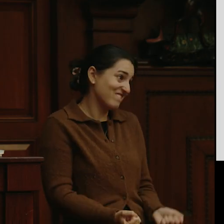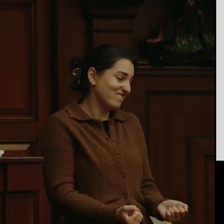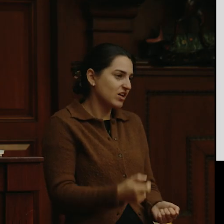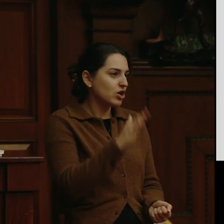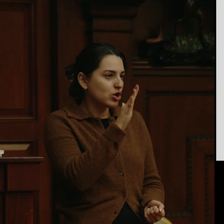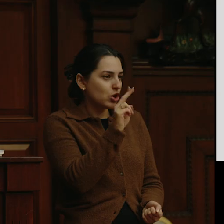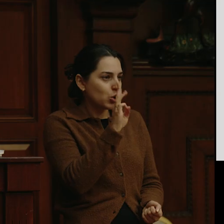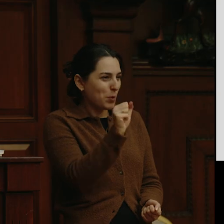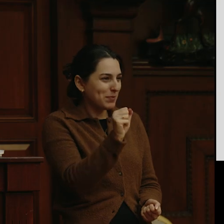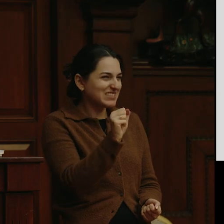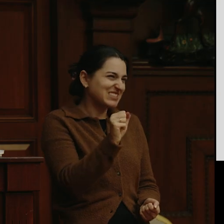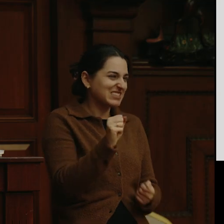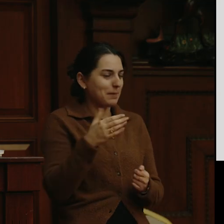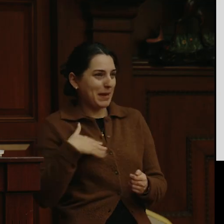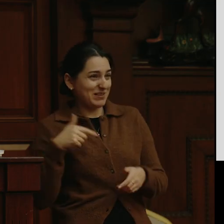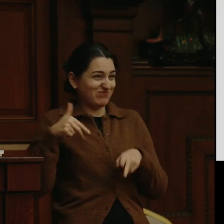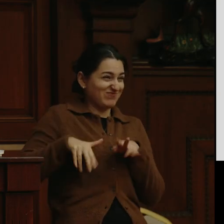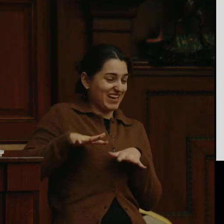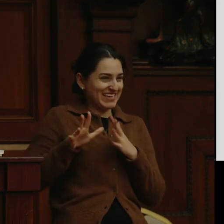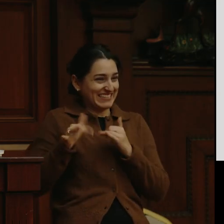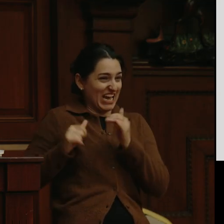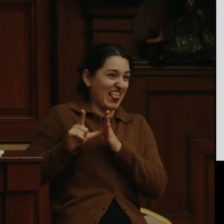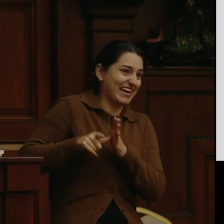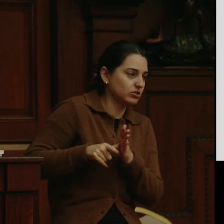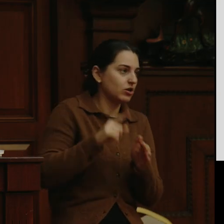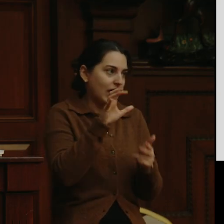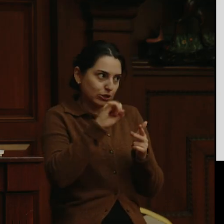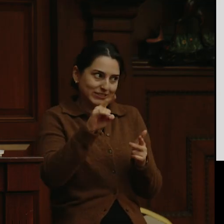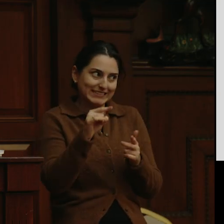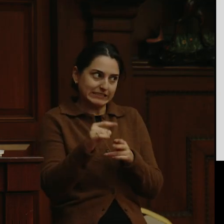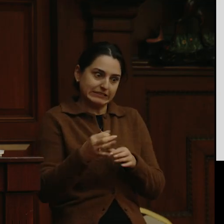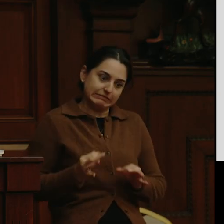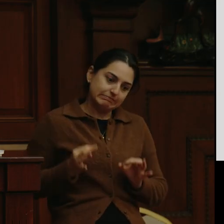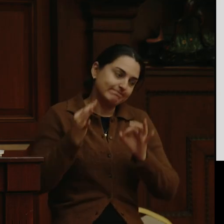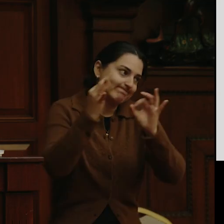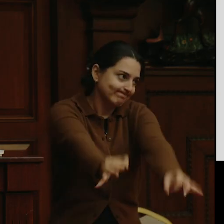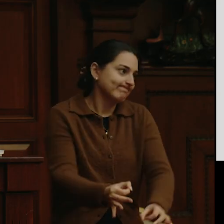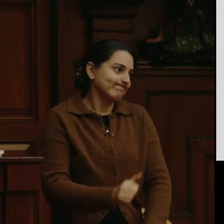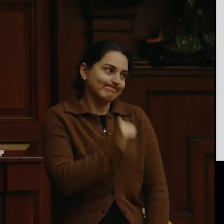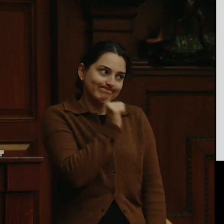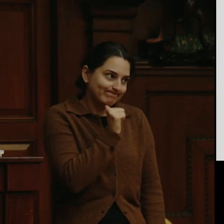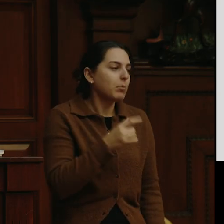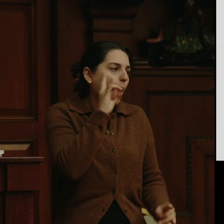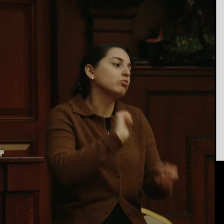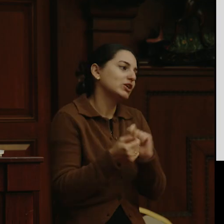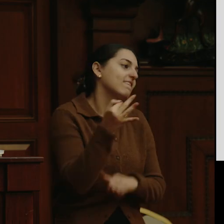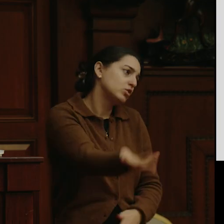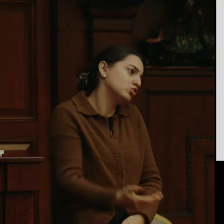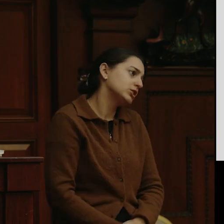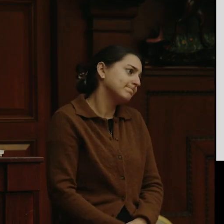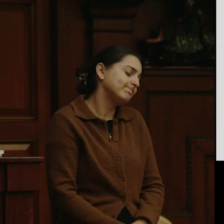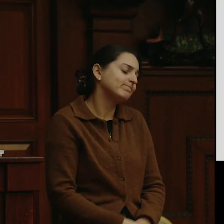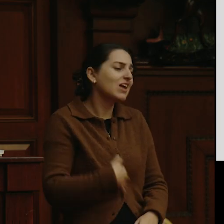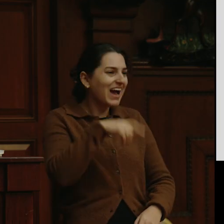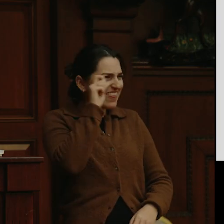say lupus is probably 10 years behind that, and Sjögren's, unfortunately, is further behind still, but I would hope that would change. That's